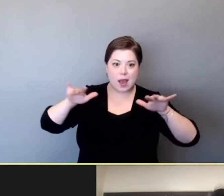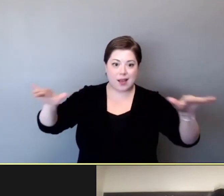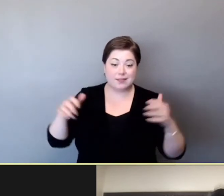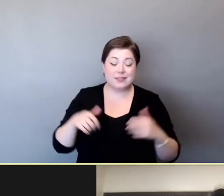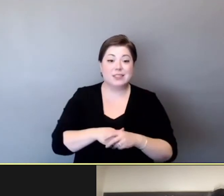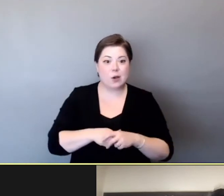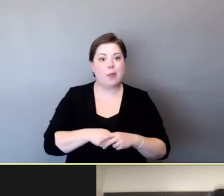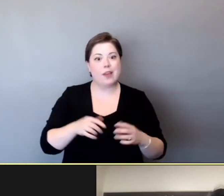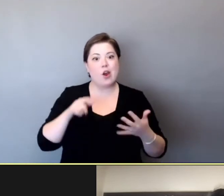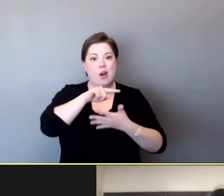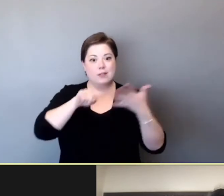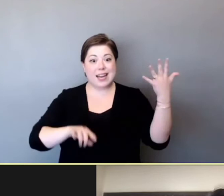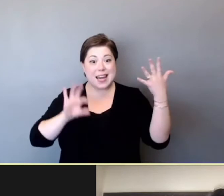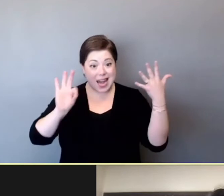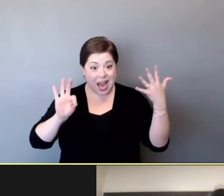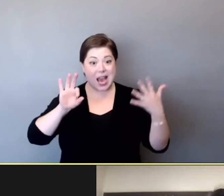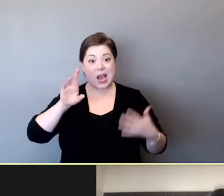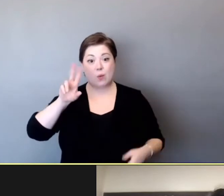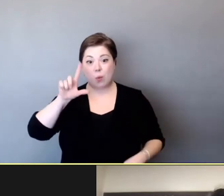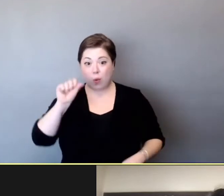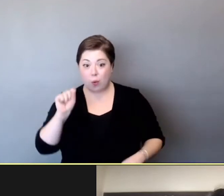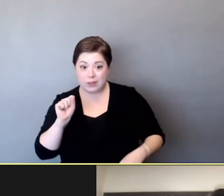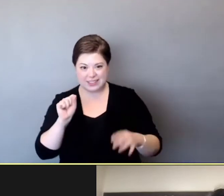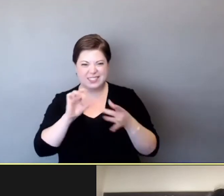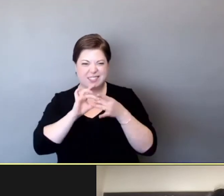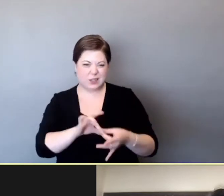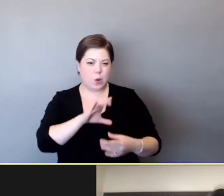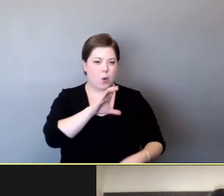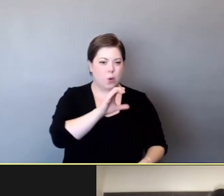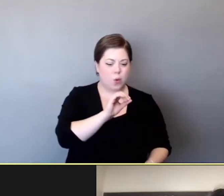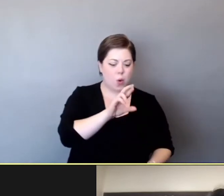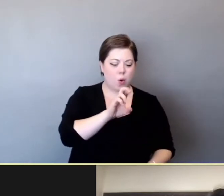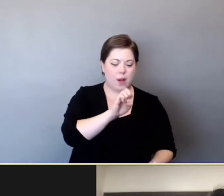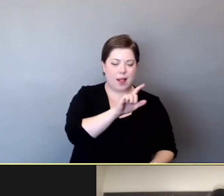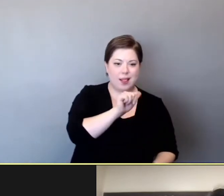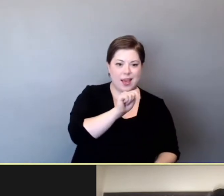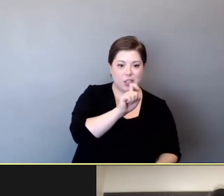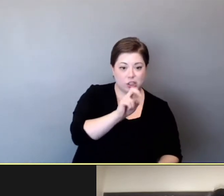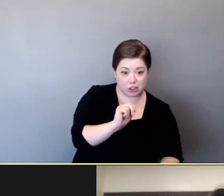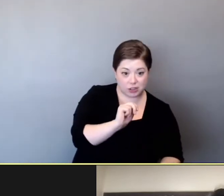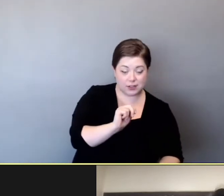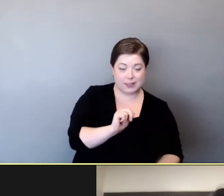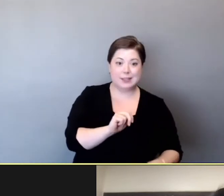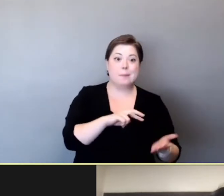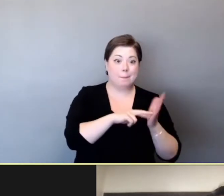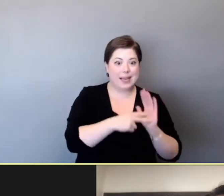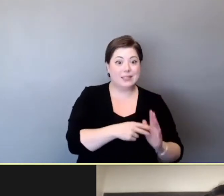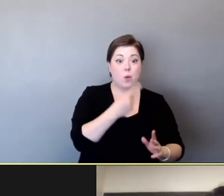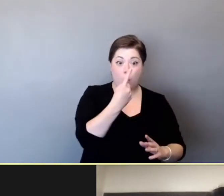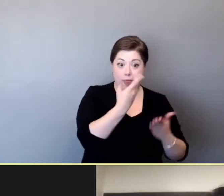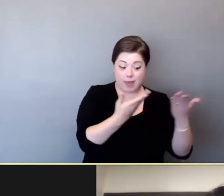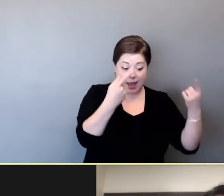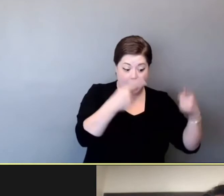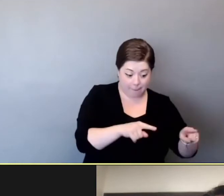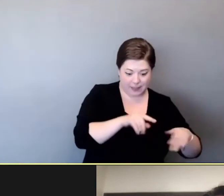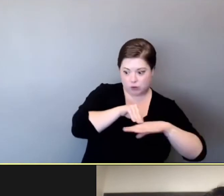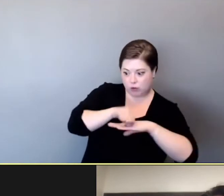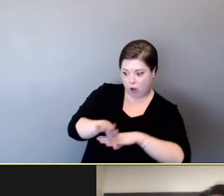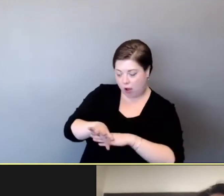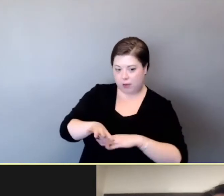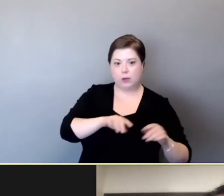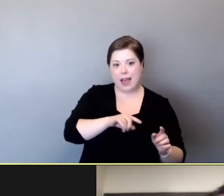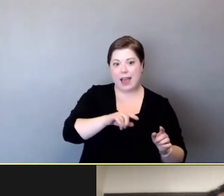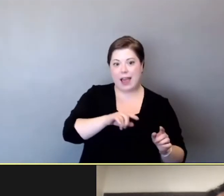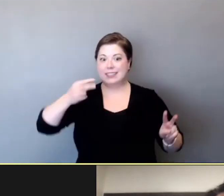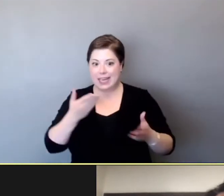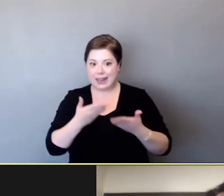is when one thing A happens and thing B happens afterwards, and causation,